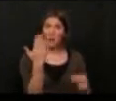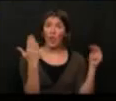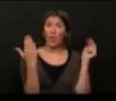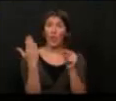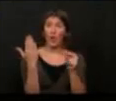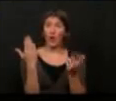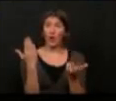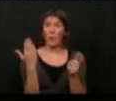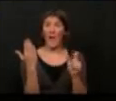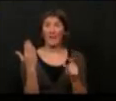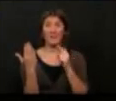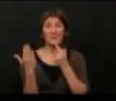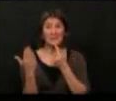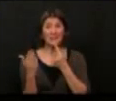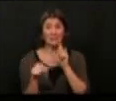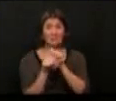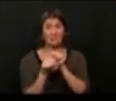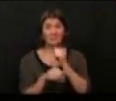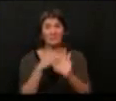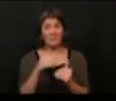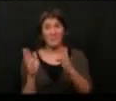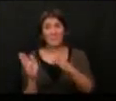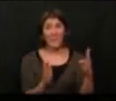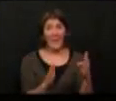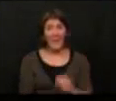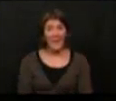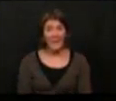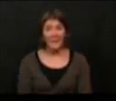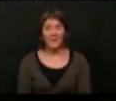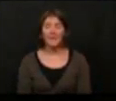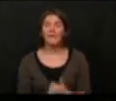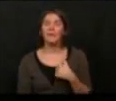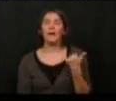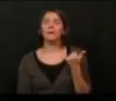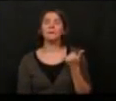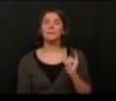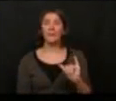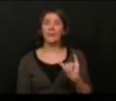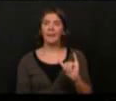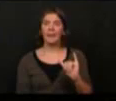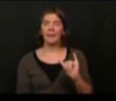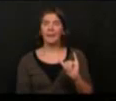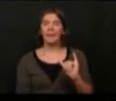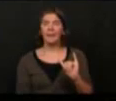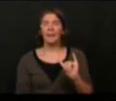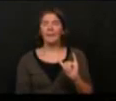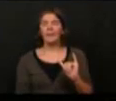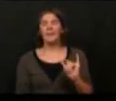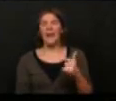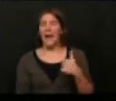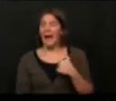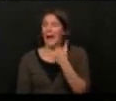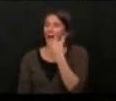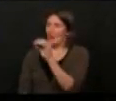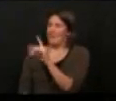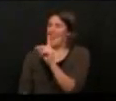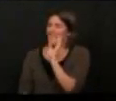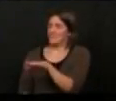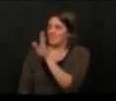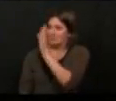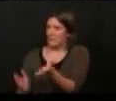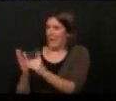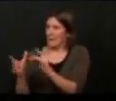we have got to get serious quickly about this, because I still, and I called David the other day to express it,